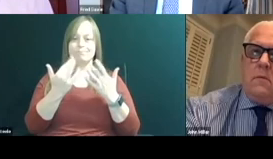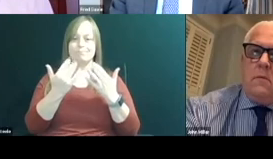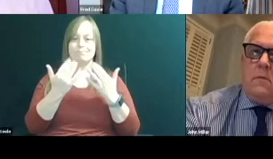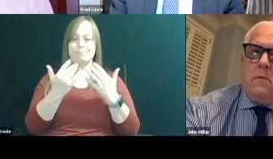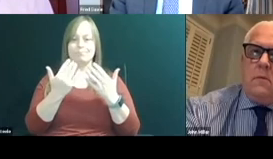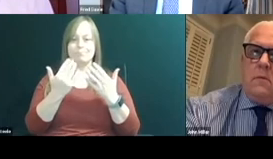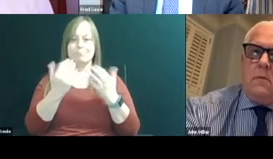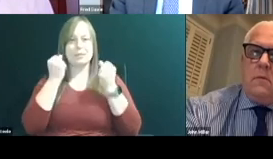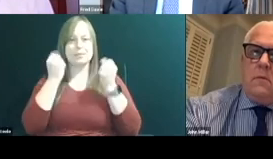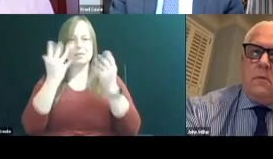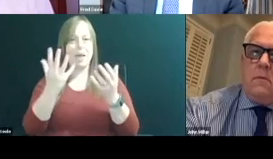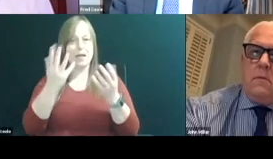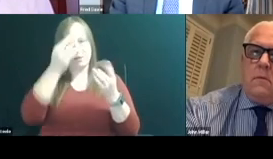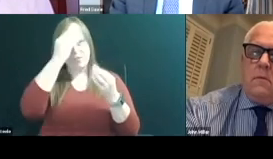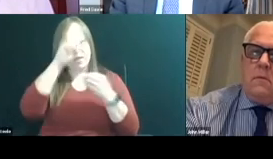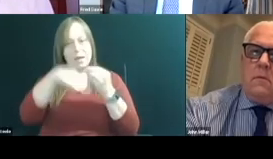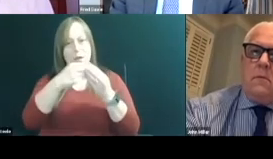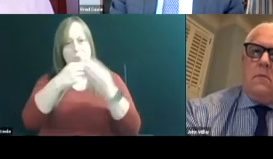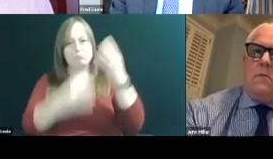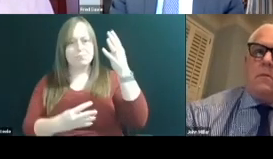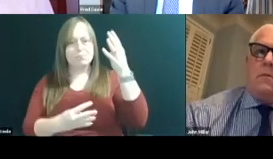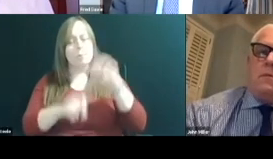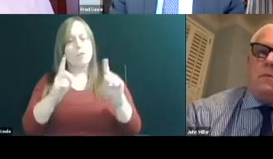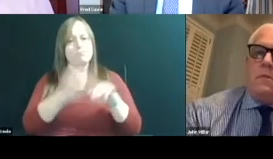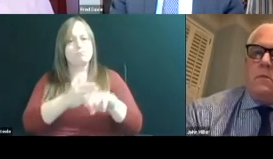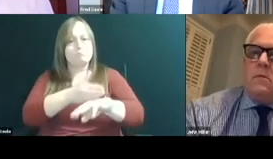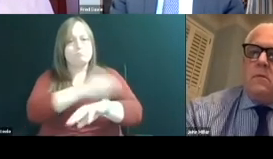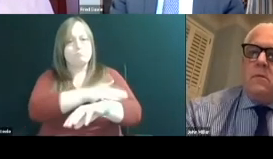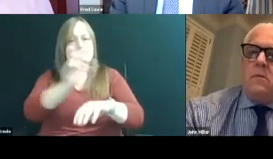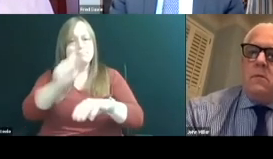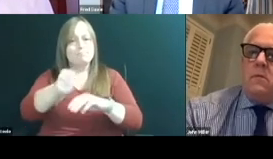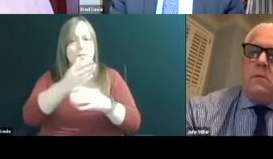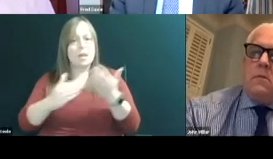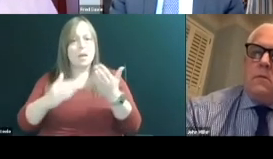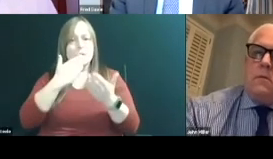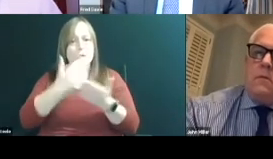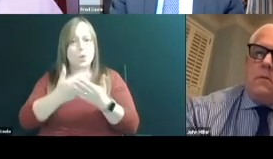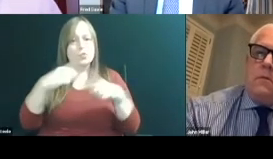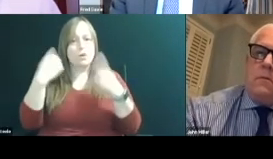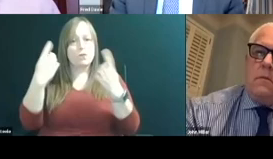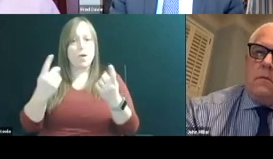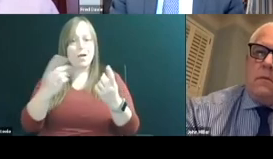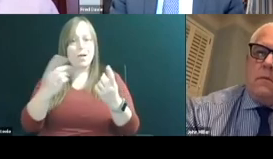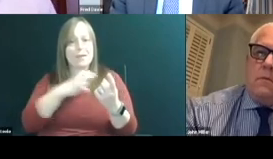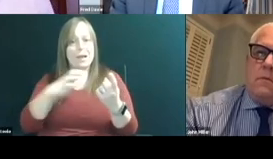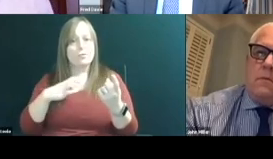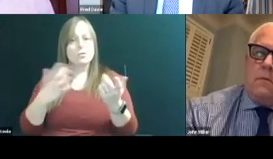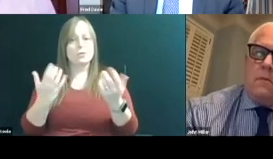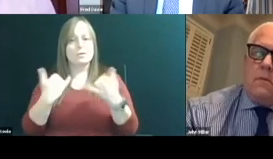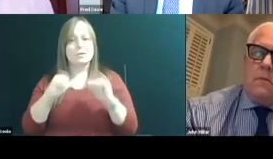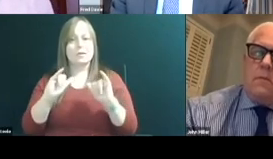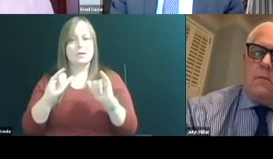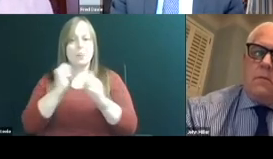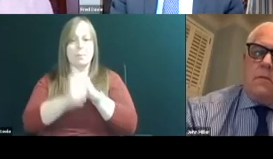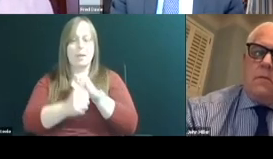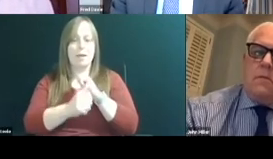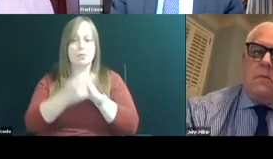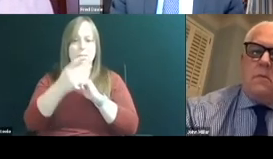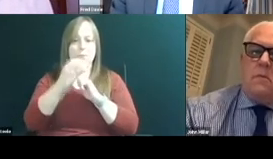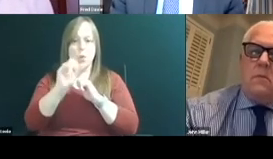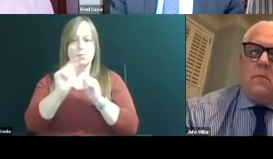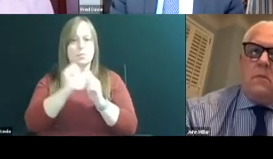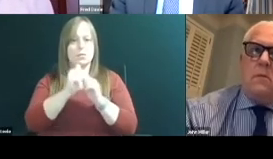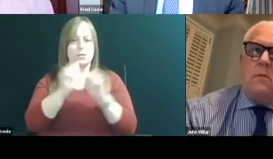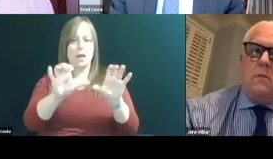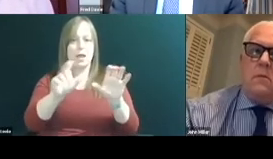It's a lot to consider, but we have made progress, Ben. We've made good progress in the council. I mean, we passed the POST Act,